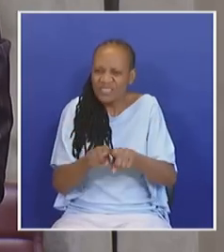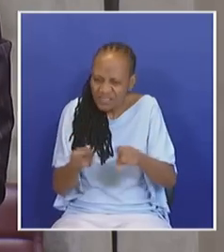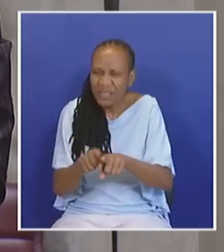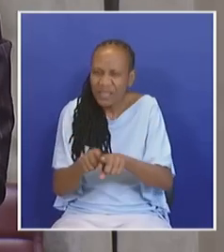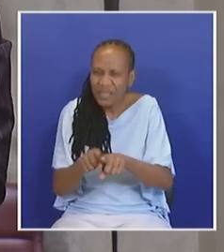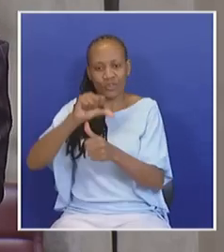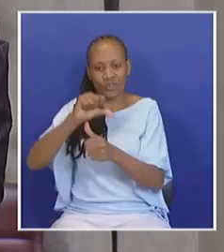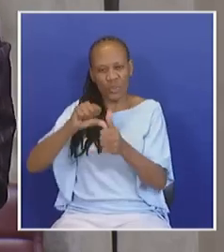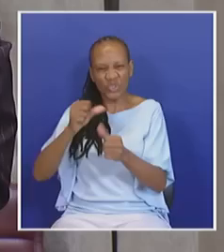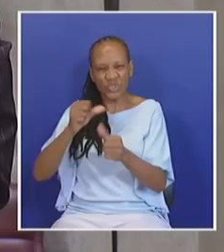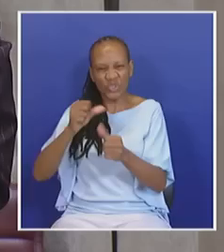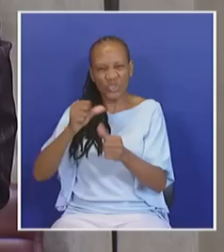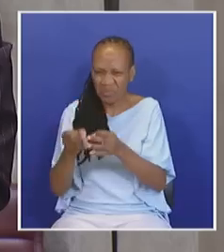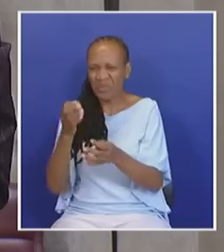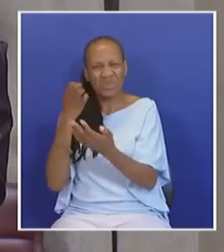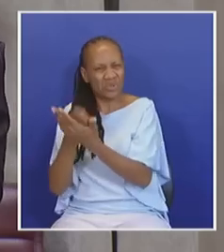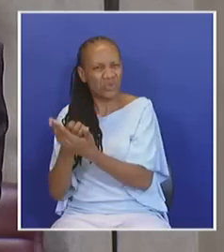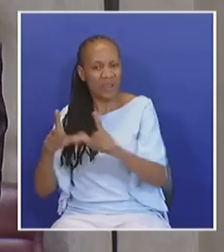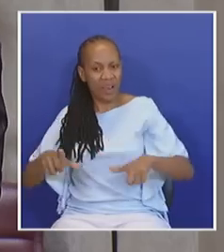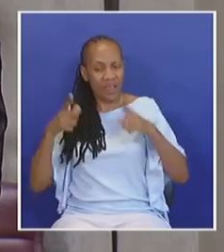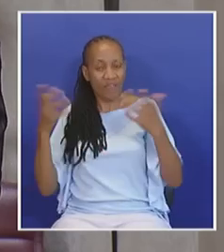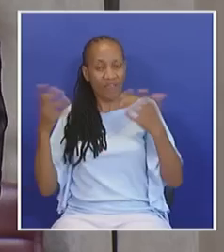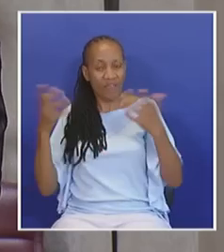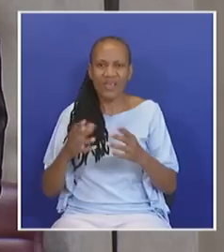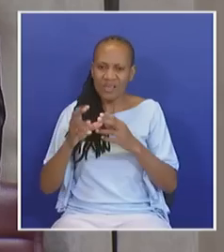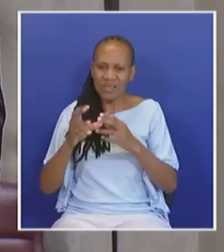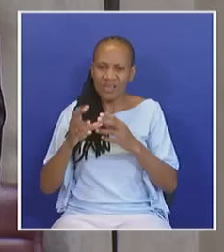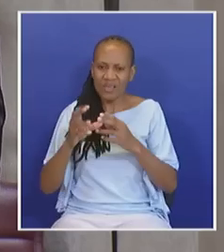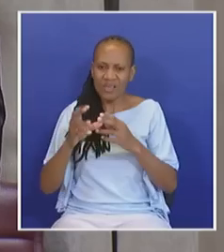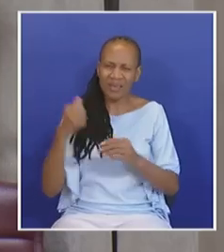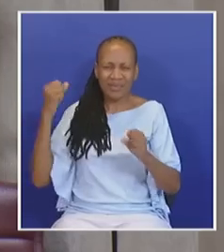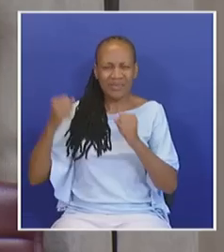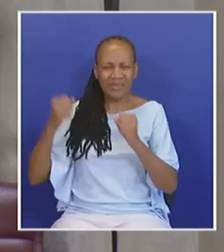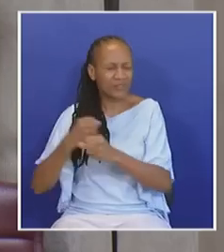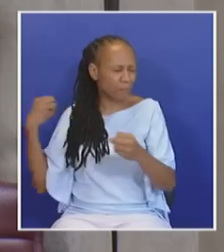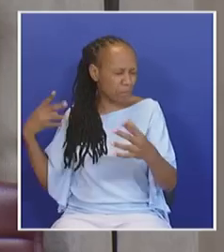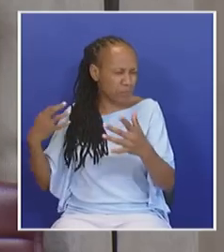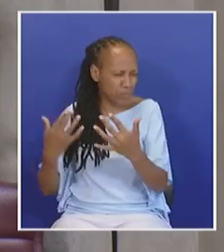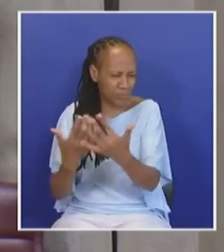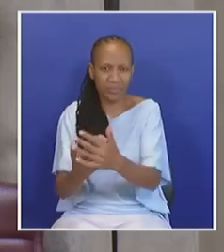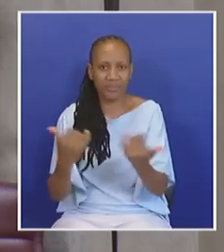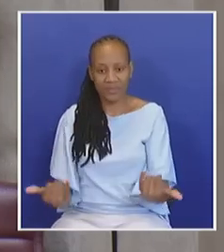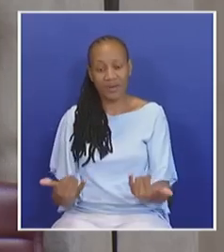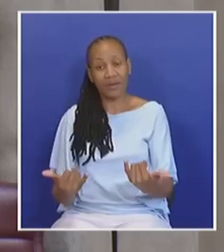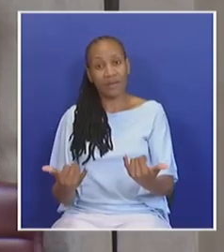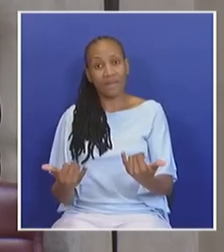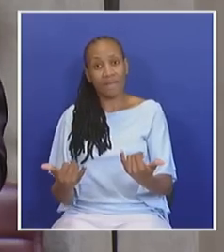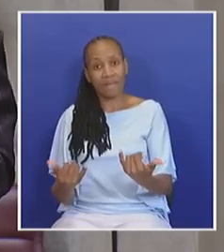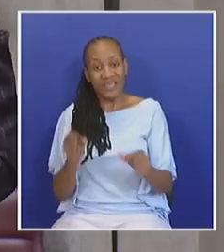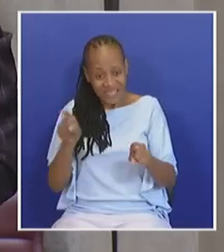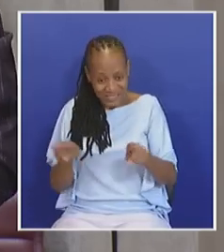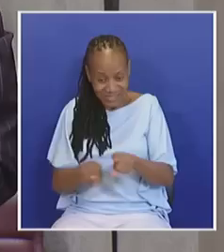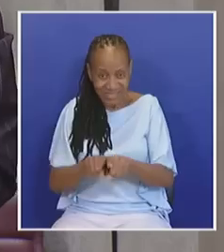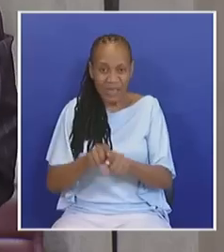social, political, and economic life in South Africa for over 350 years, and has only begun to be rolled back by the progressive social and